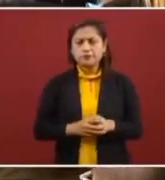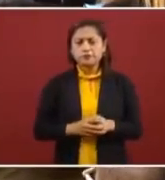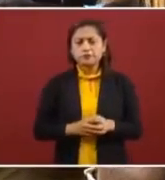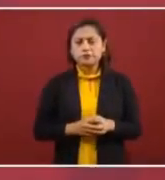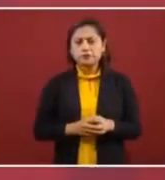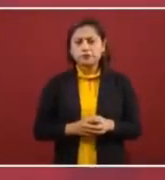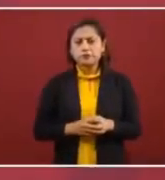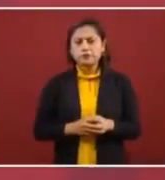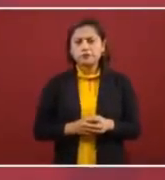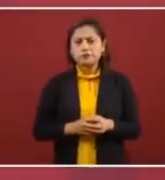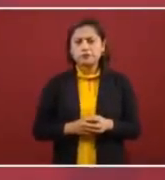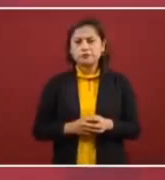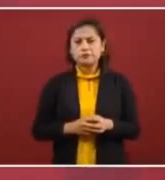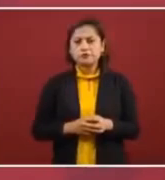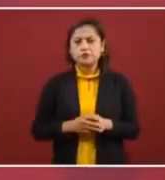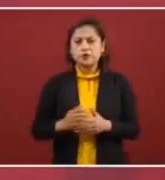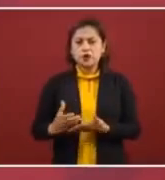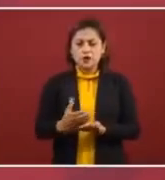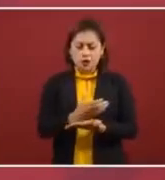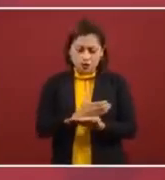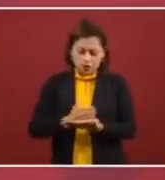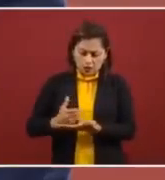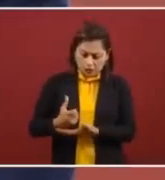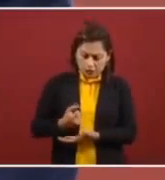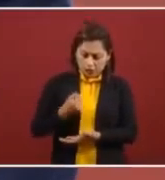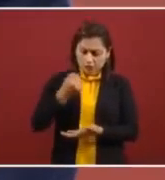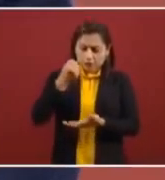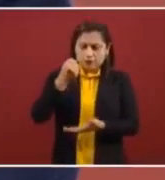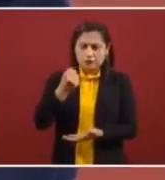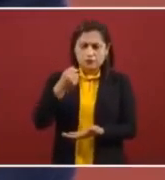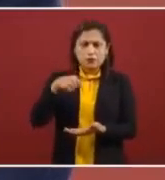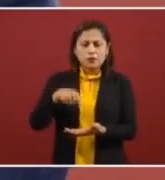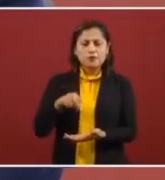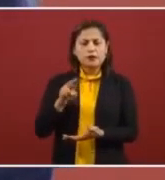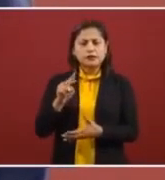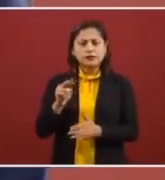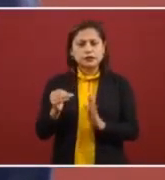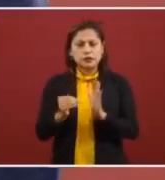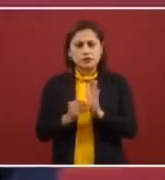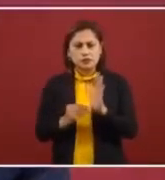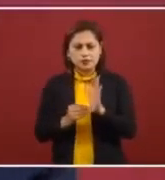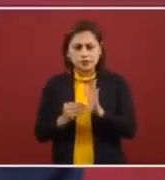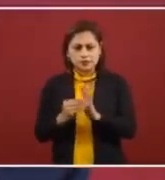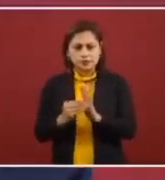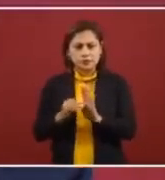in order to, like, to have like a little